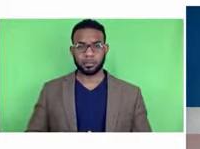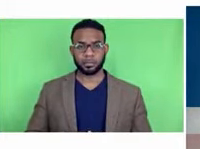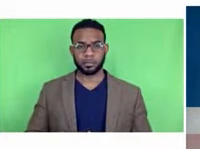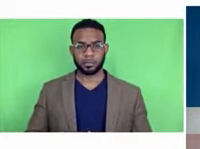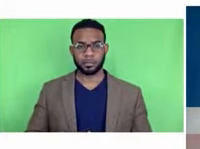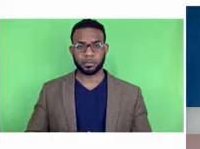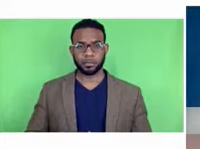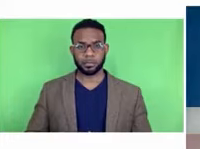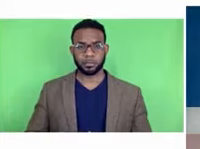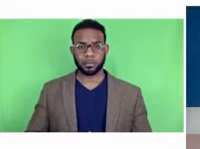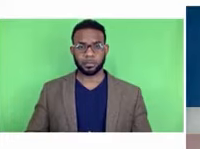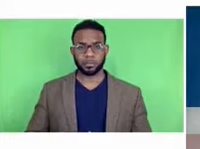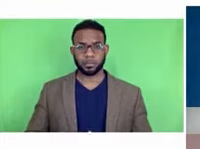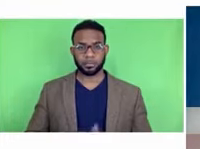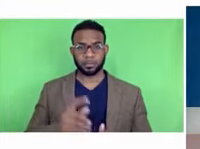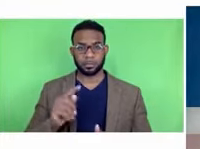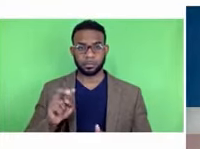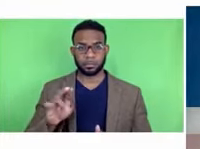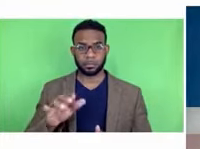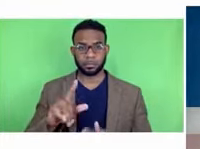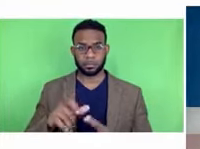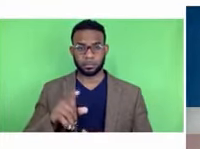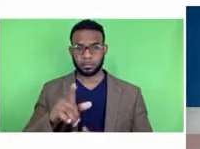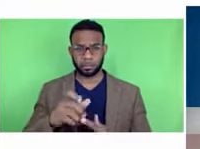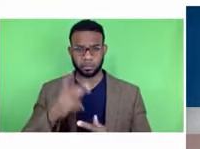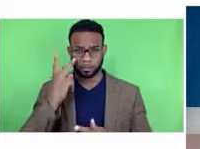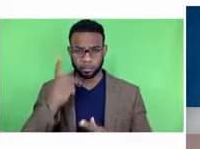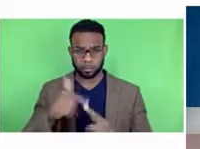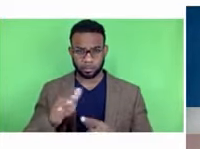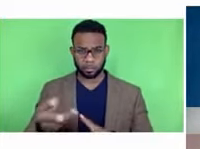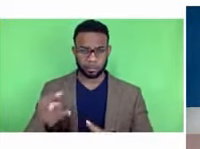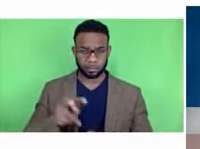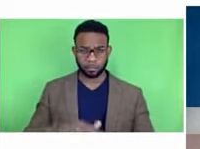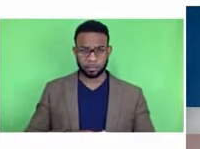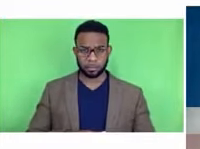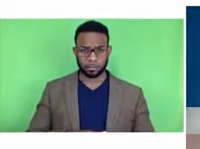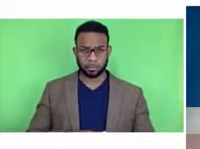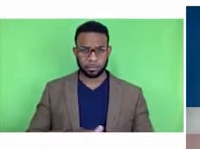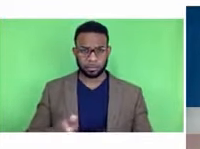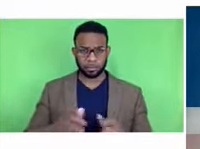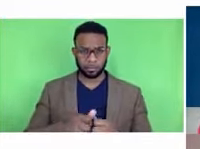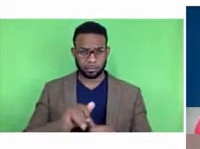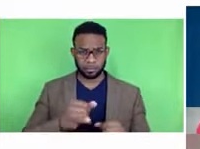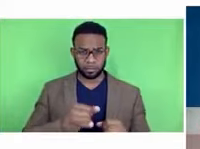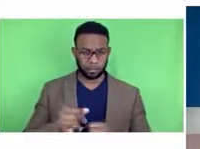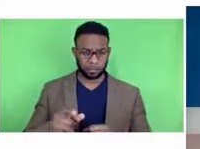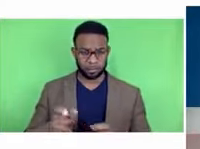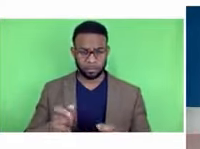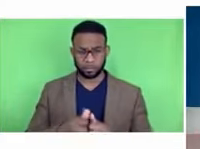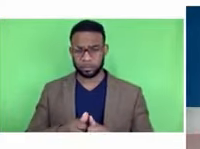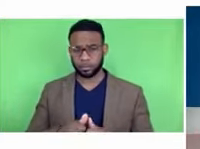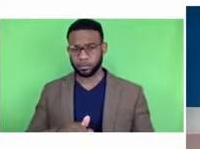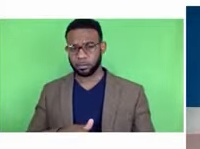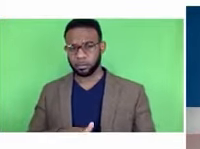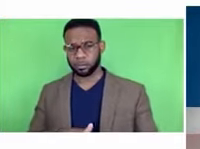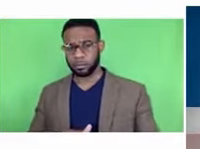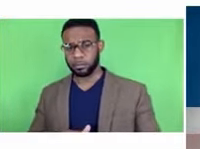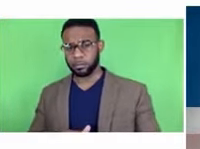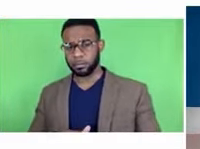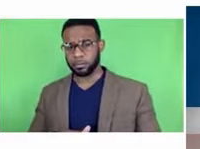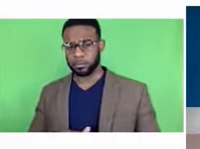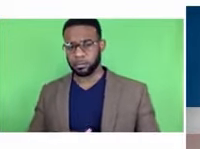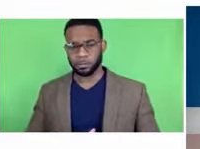And Travis, what about you? What do you see from your perspective dealing with the individuals that you deal with? Again,